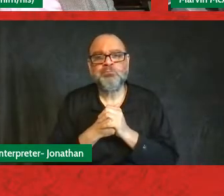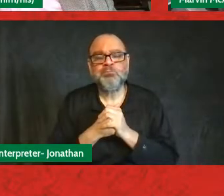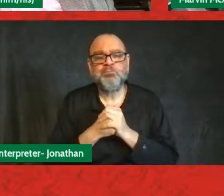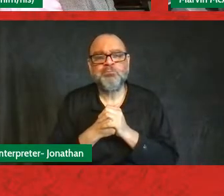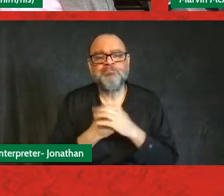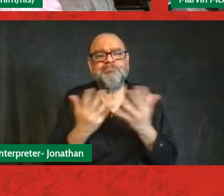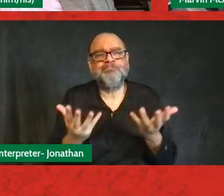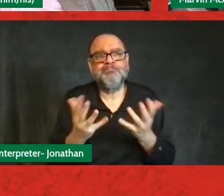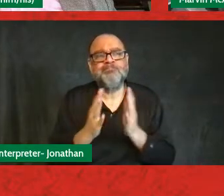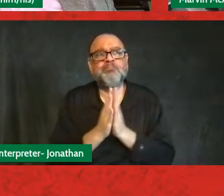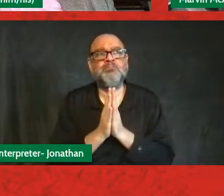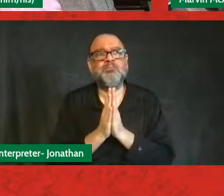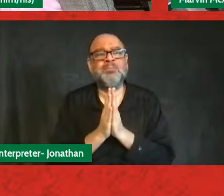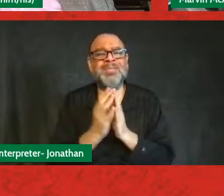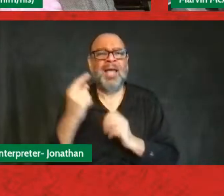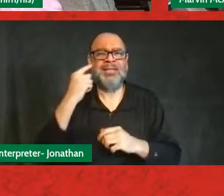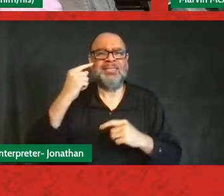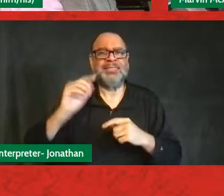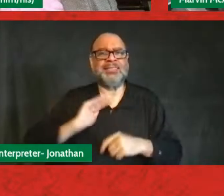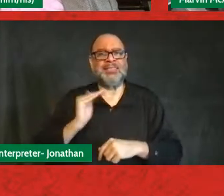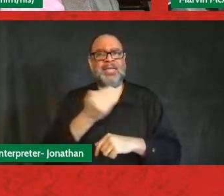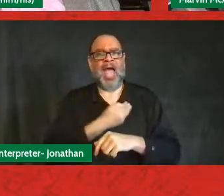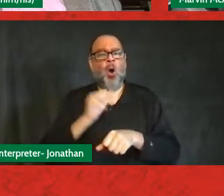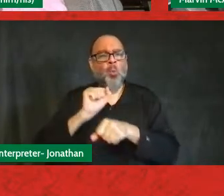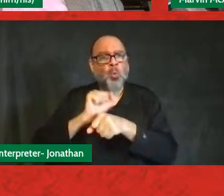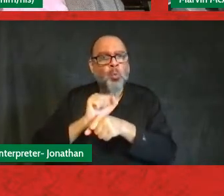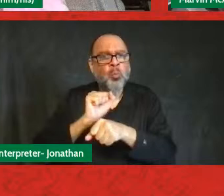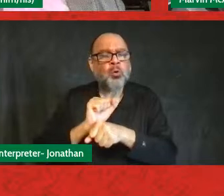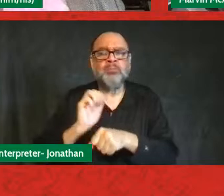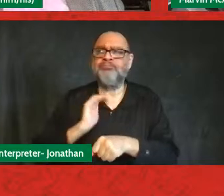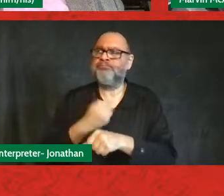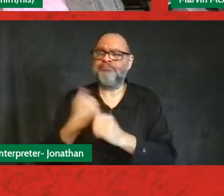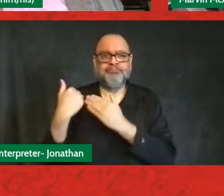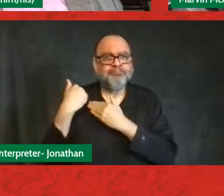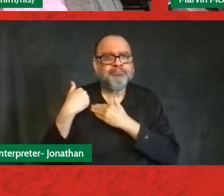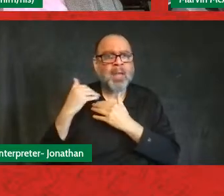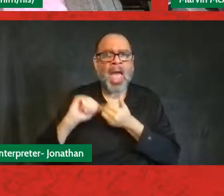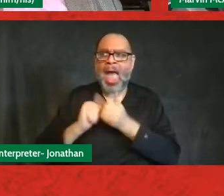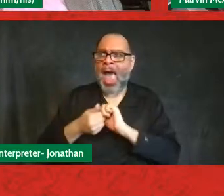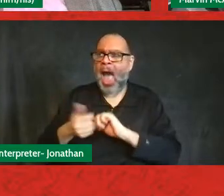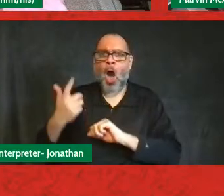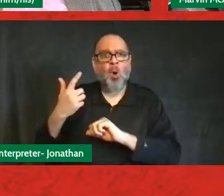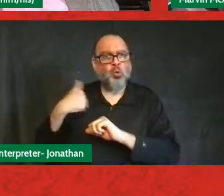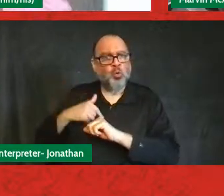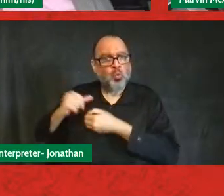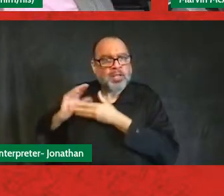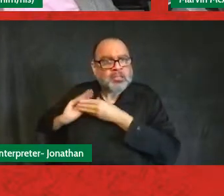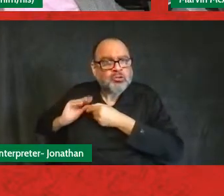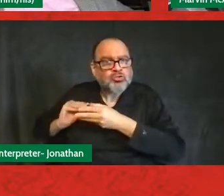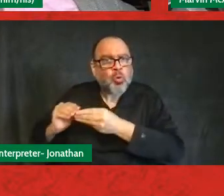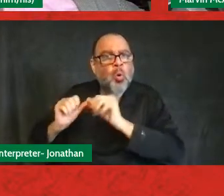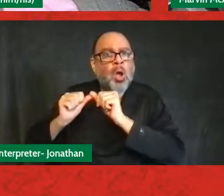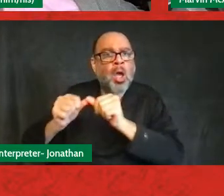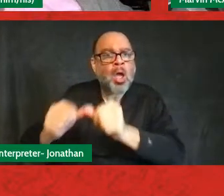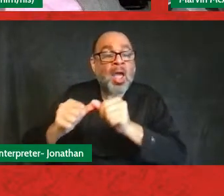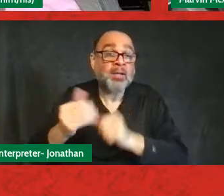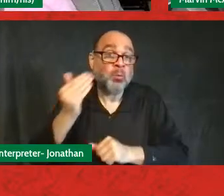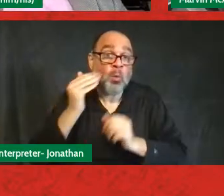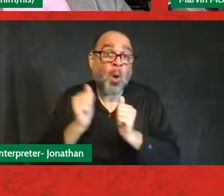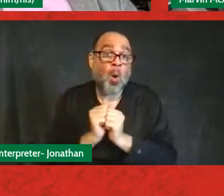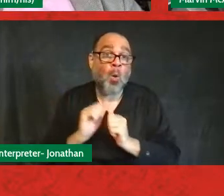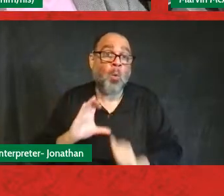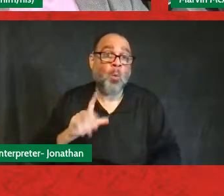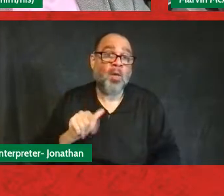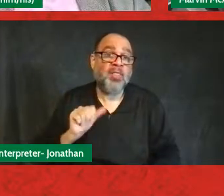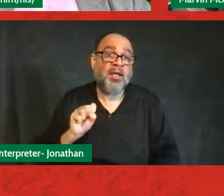I think it's the work that we all do. How do we continue to tell these stories? One of the things we talk about a lot in CLASSIX, and Michael, we've talked about this a bunch